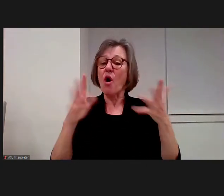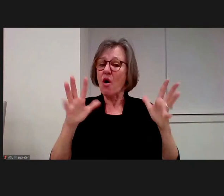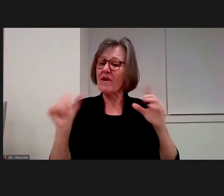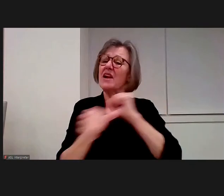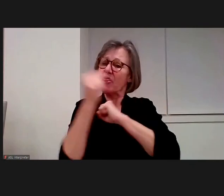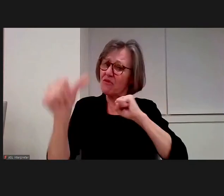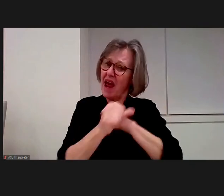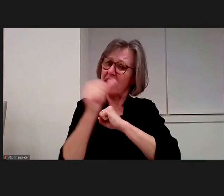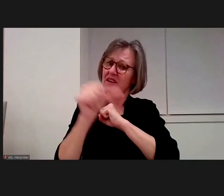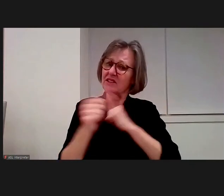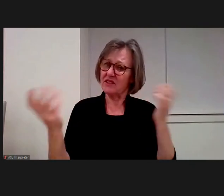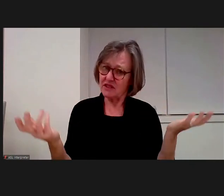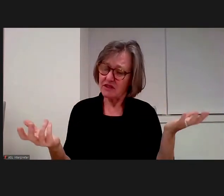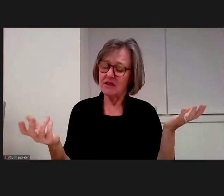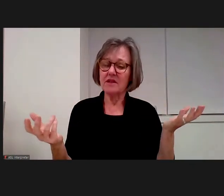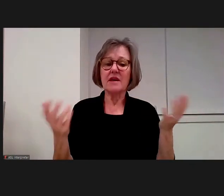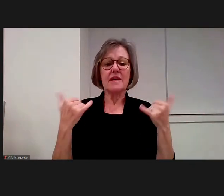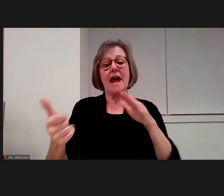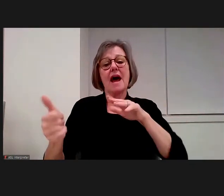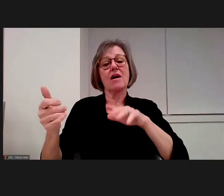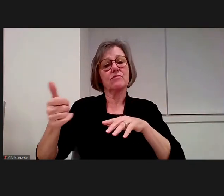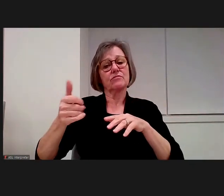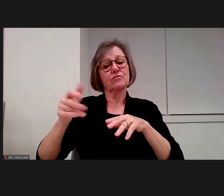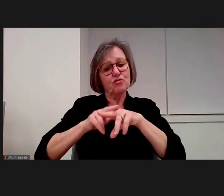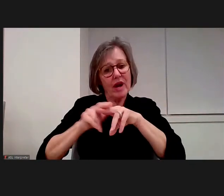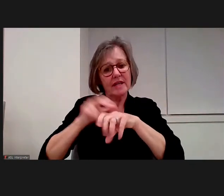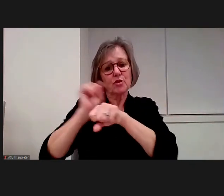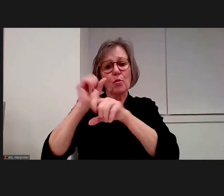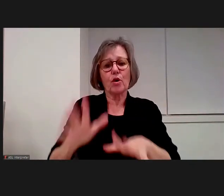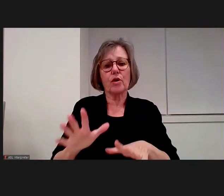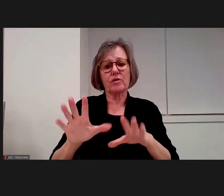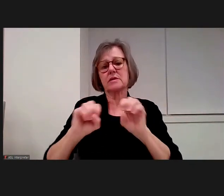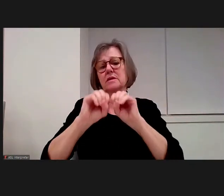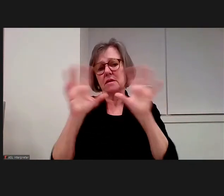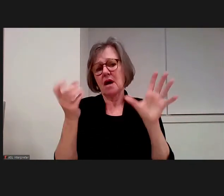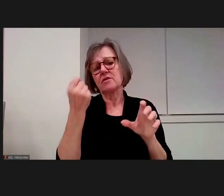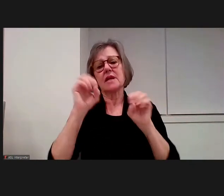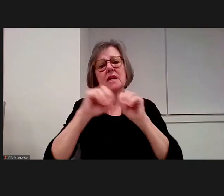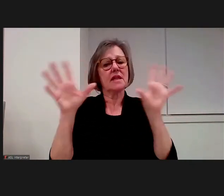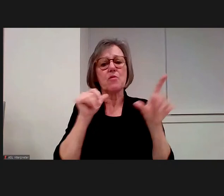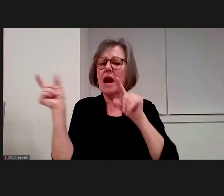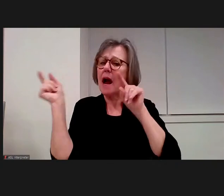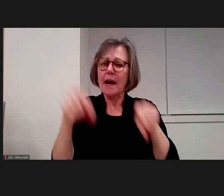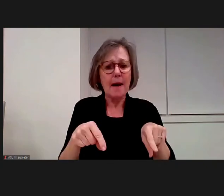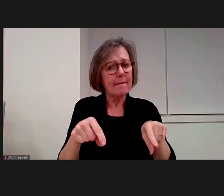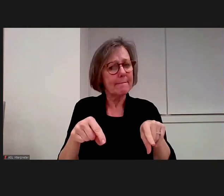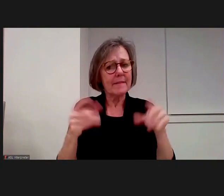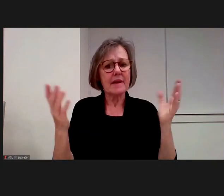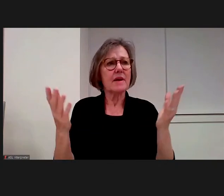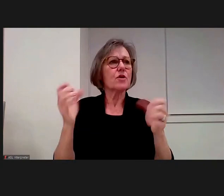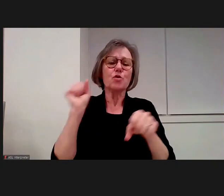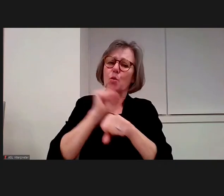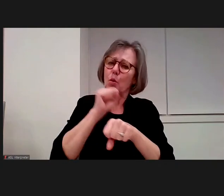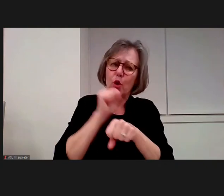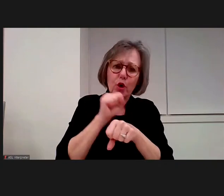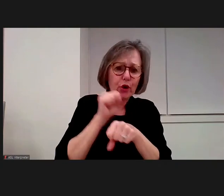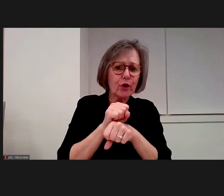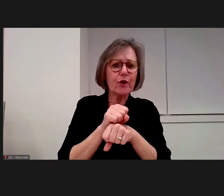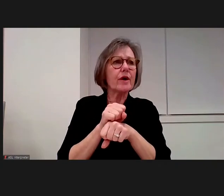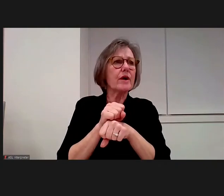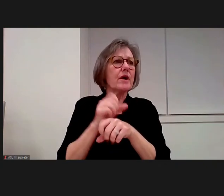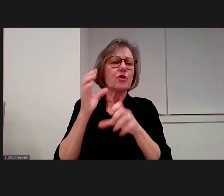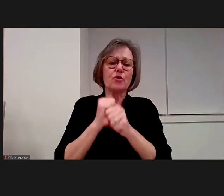threatened. Now, transit workers are clear. We did not come here to work to